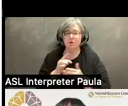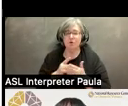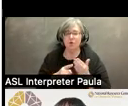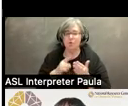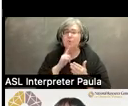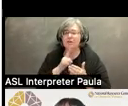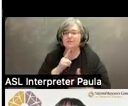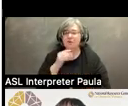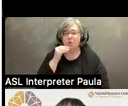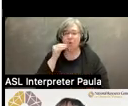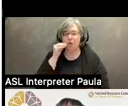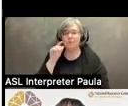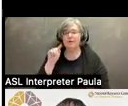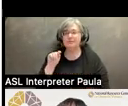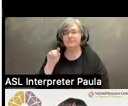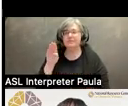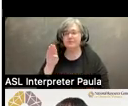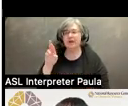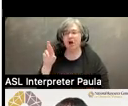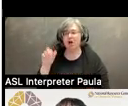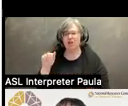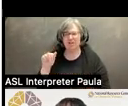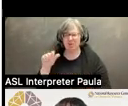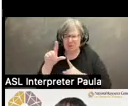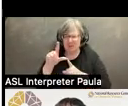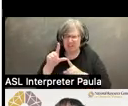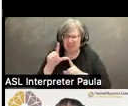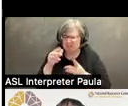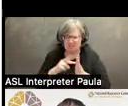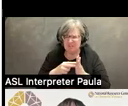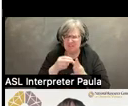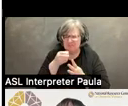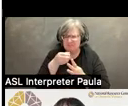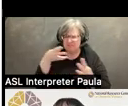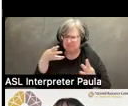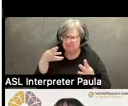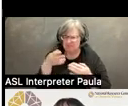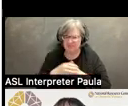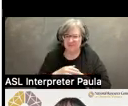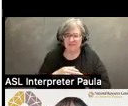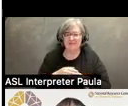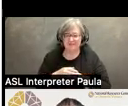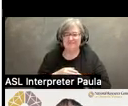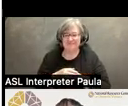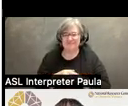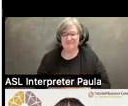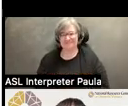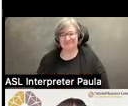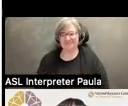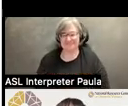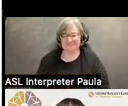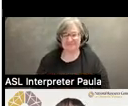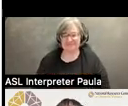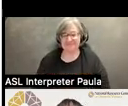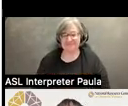home TBRA? Can you explain and what those initials stand for again, and or that acronym, right? And what does that